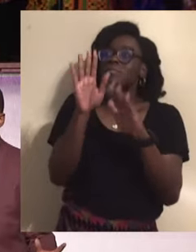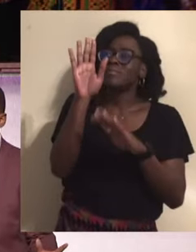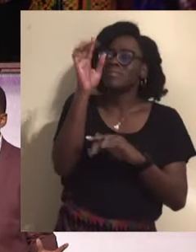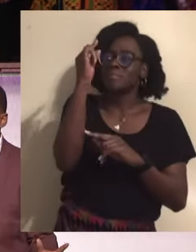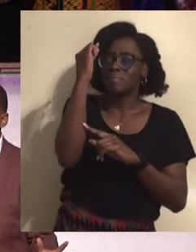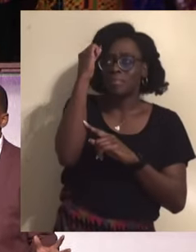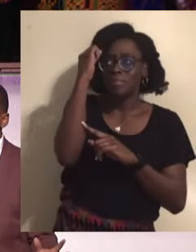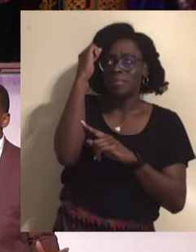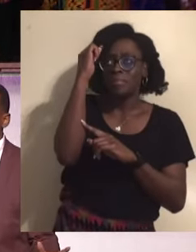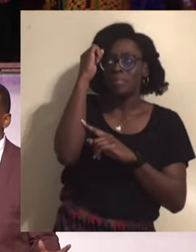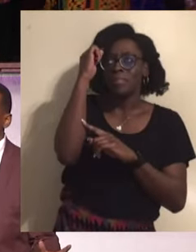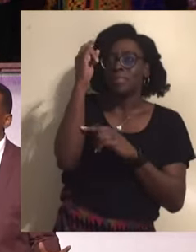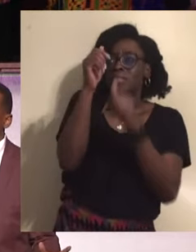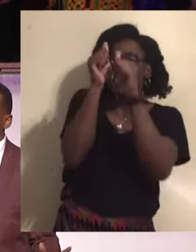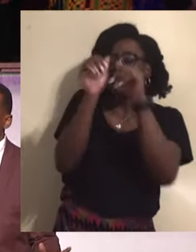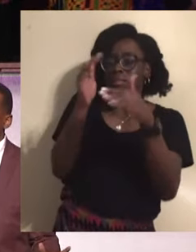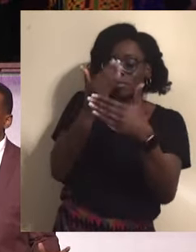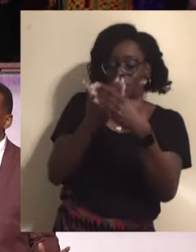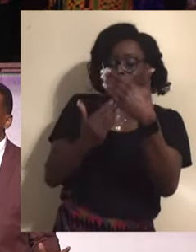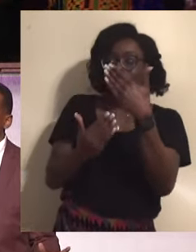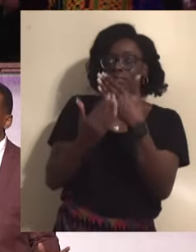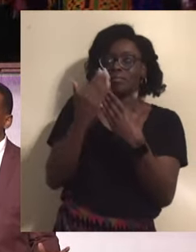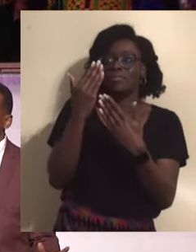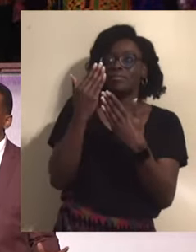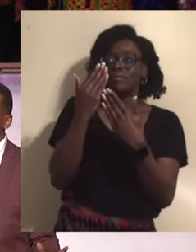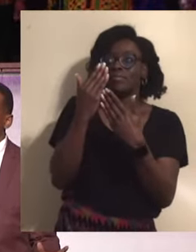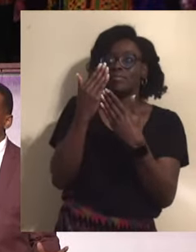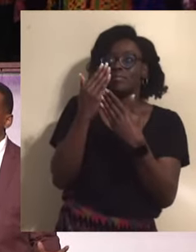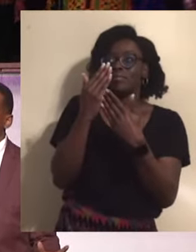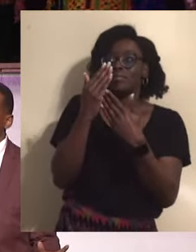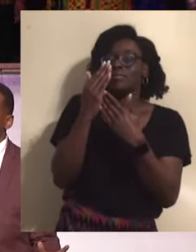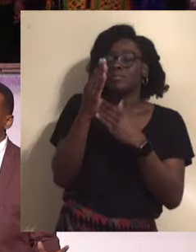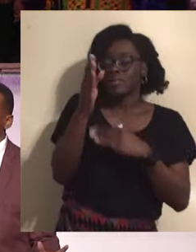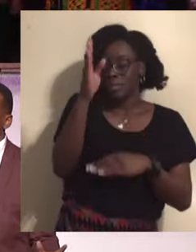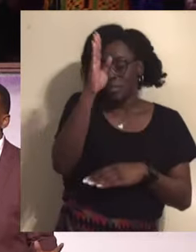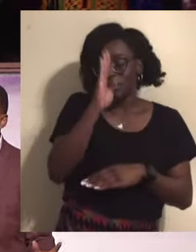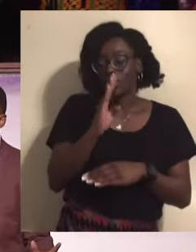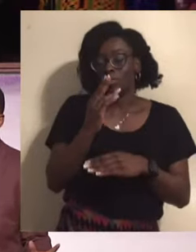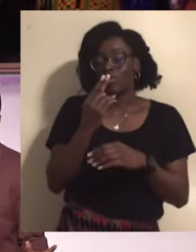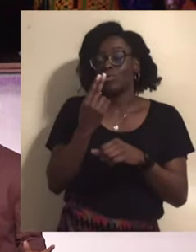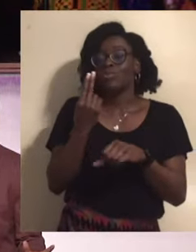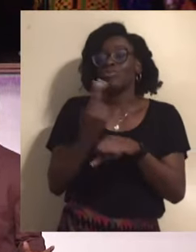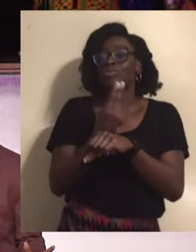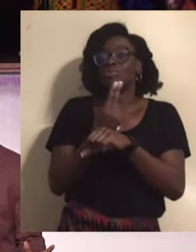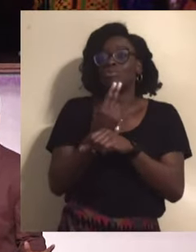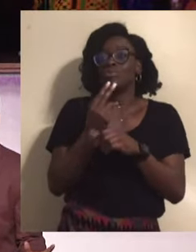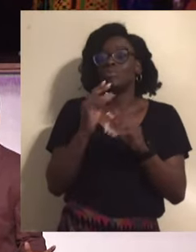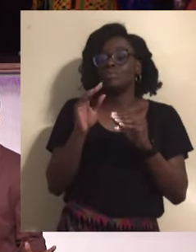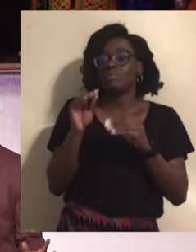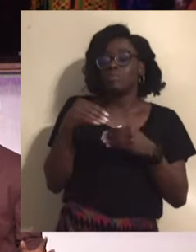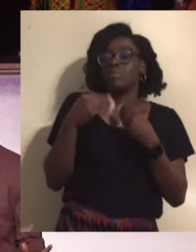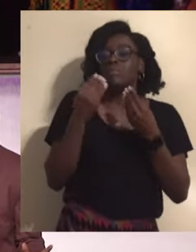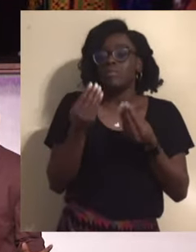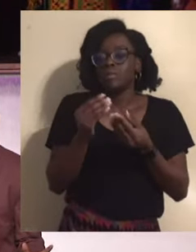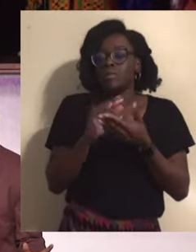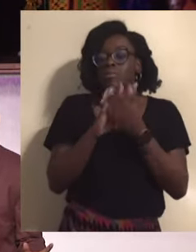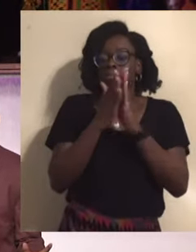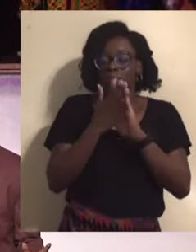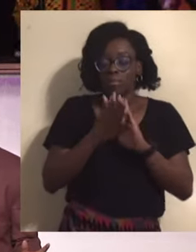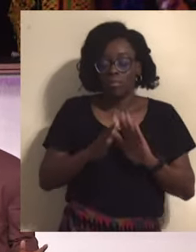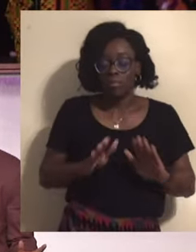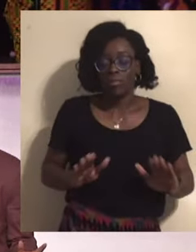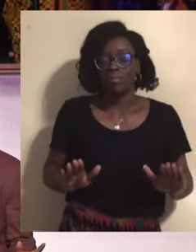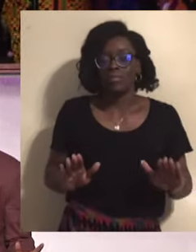hands. And, Father, that you would use them and give them peace. We ask that you would meet and supply each and every one of